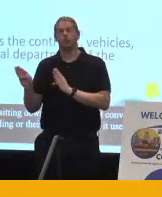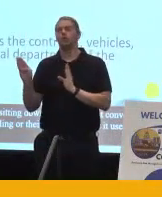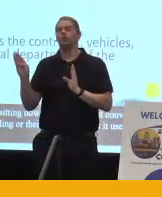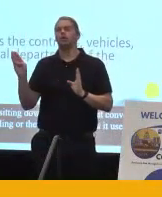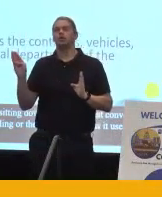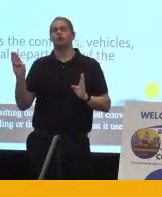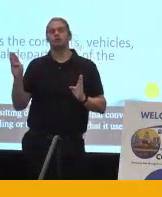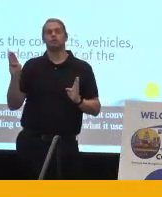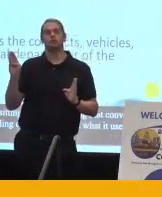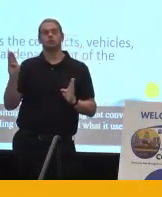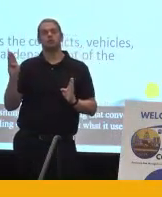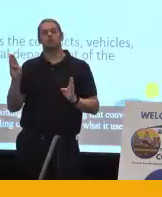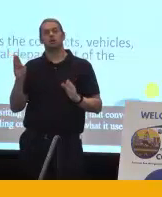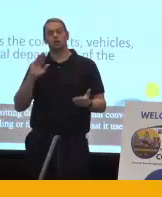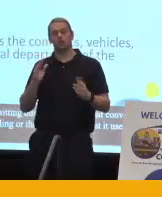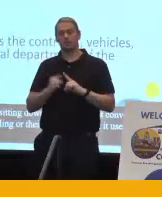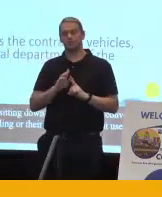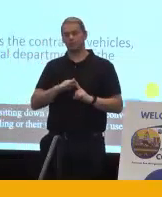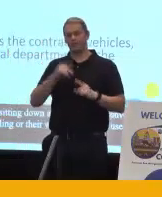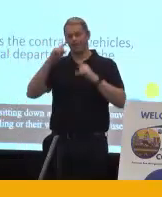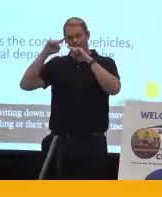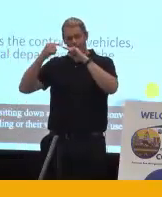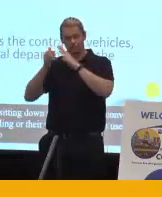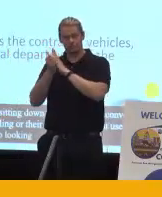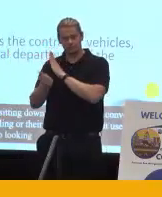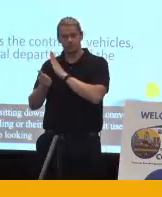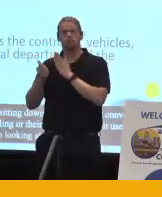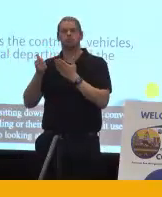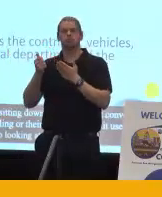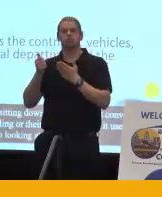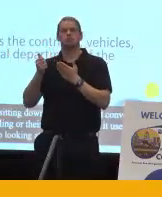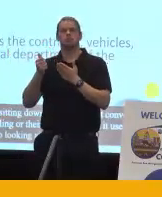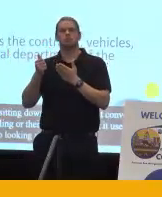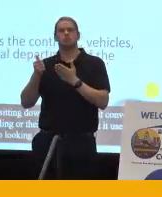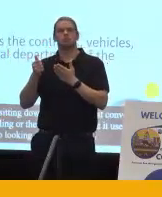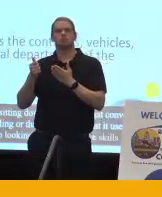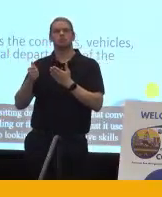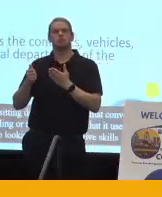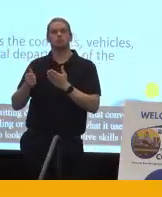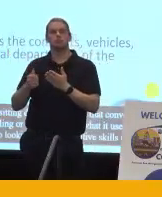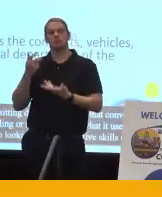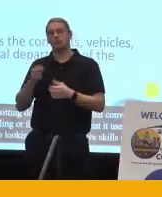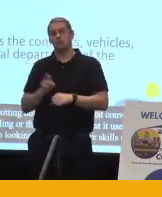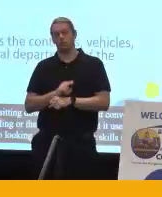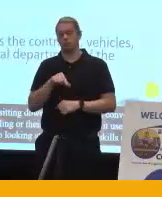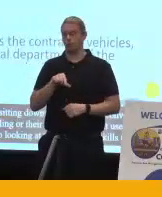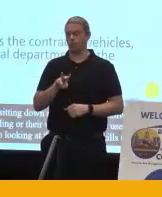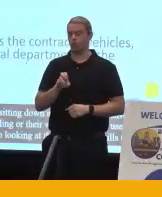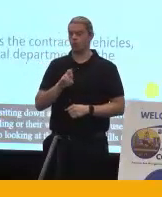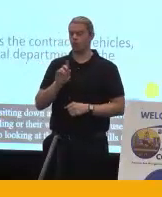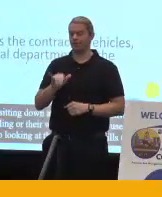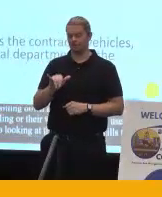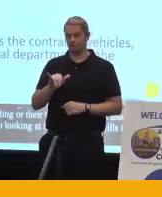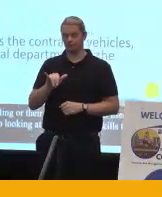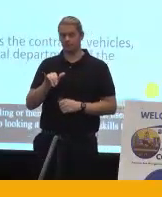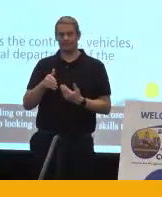to looking at their cognitive skills, that it's much easier for them to go back to. They knew QWERTY, and so it's much easier for them to